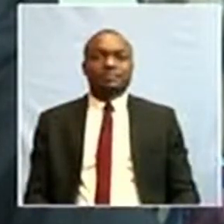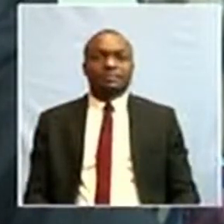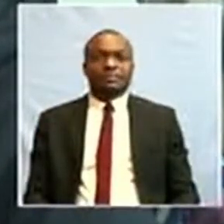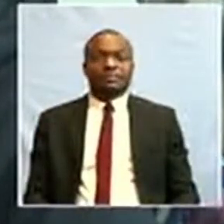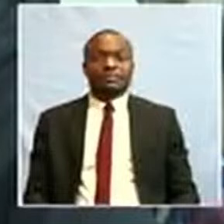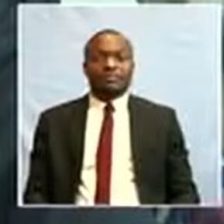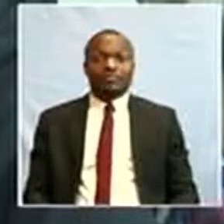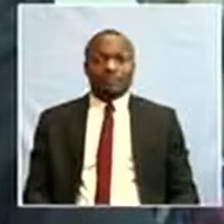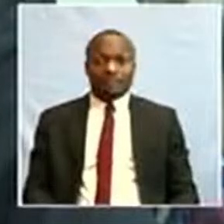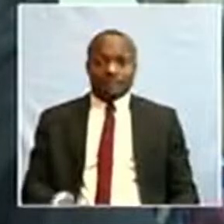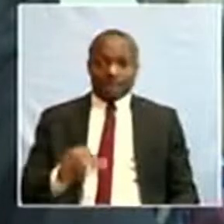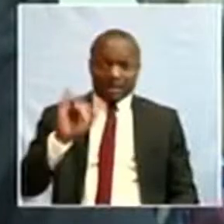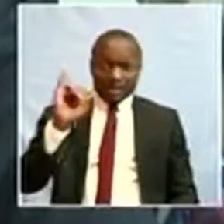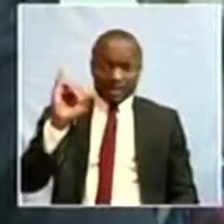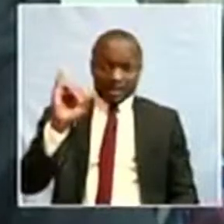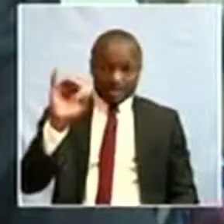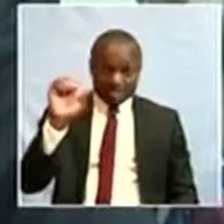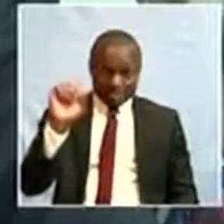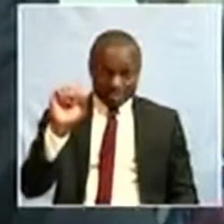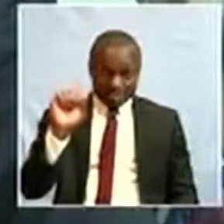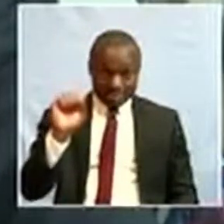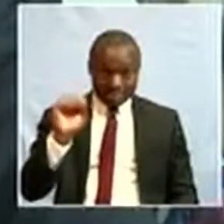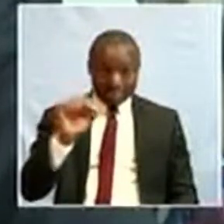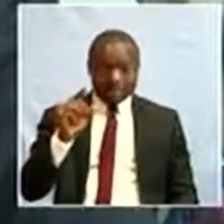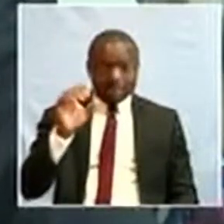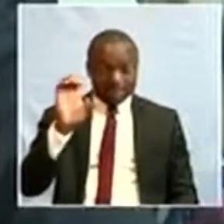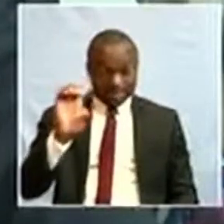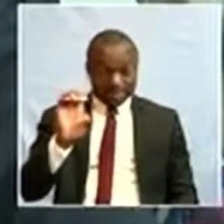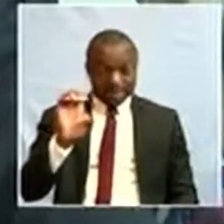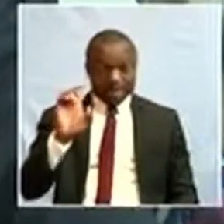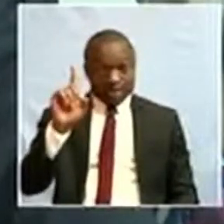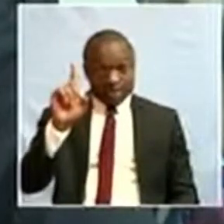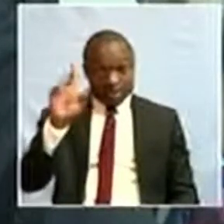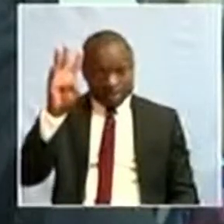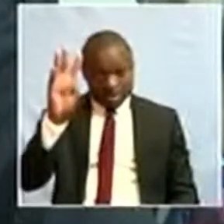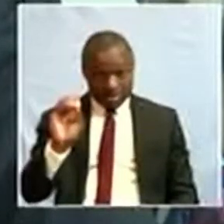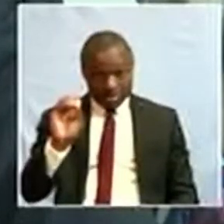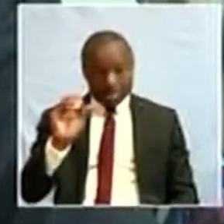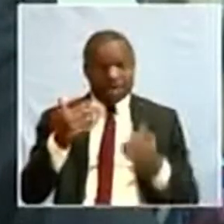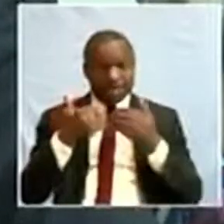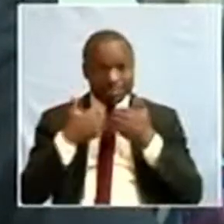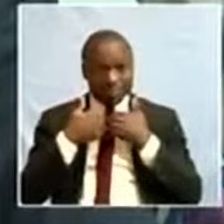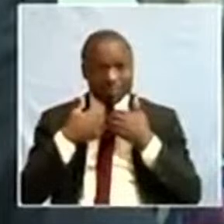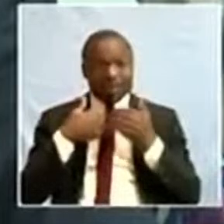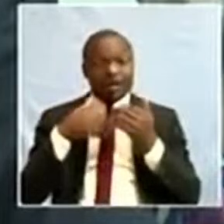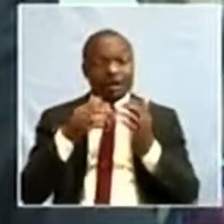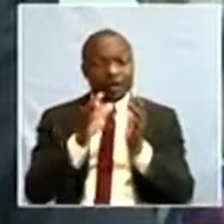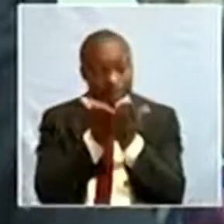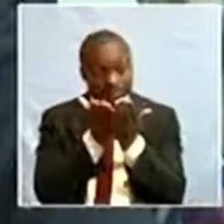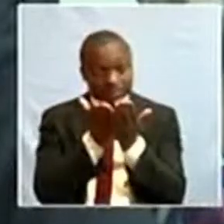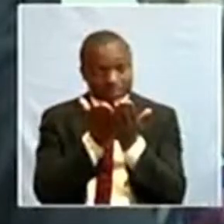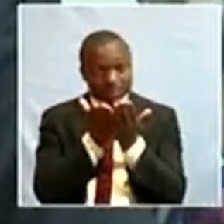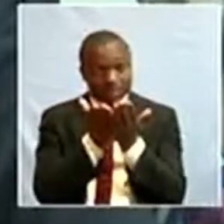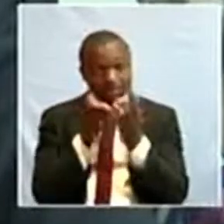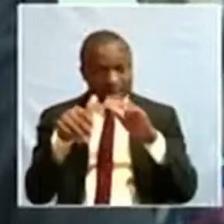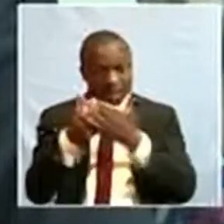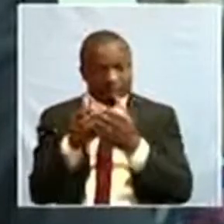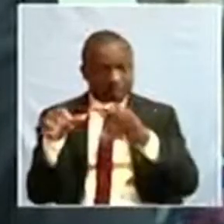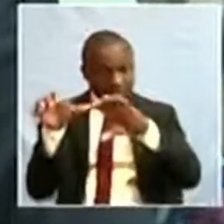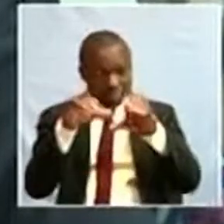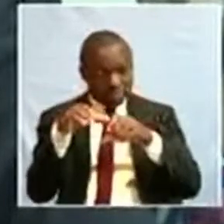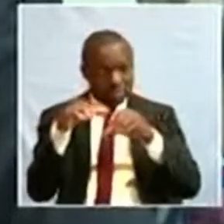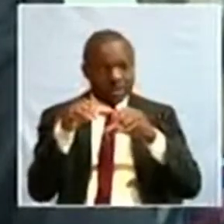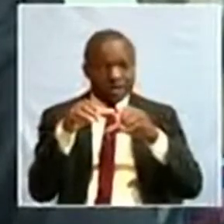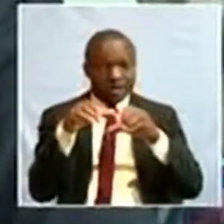the ISI 140 that I've made reference to, we have the manuals that guide how we do every type of audit, whether it's financial,